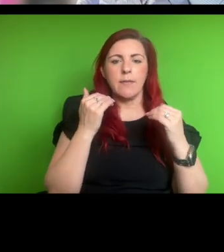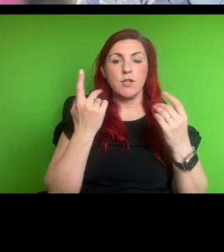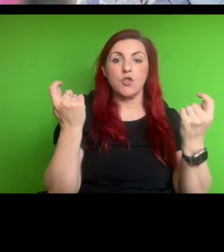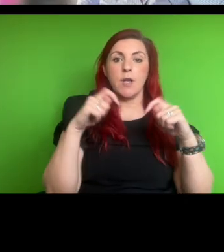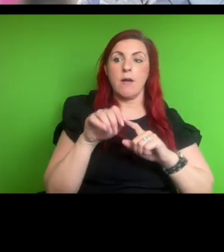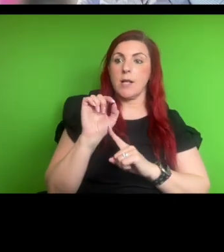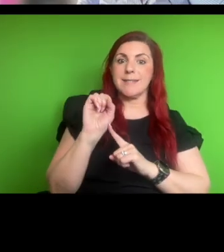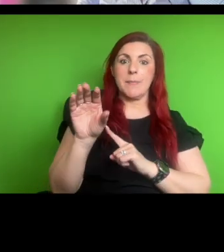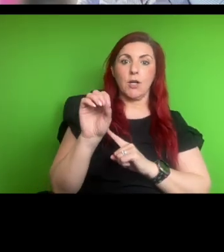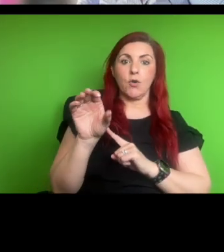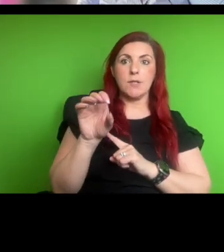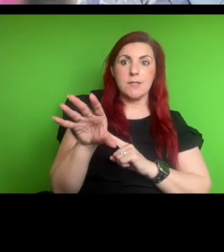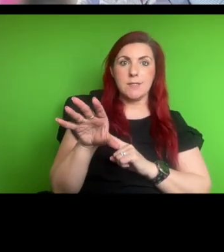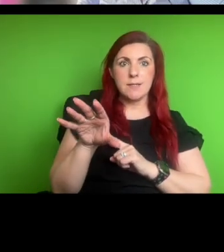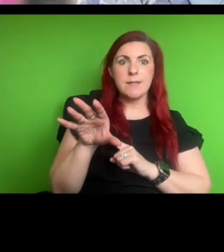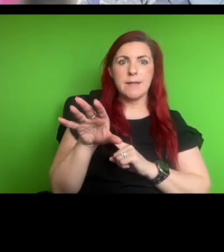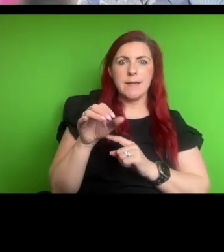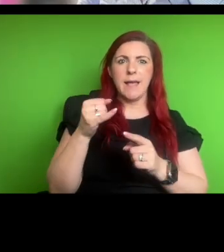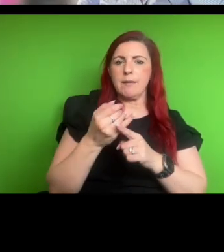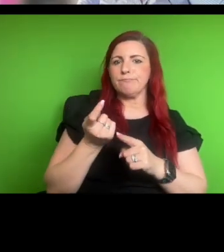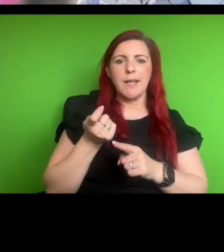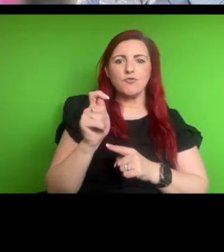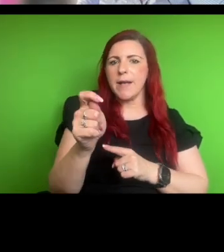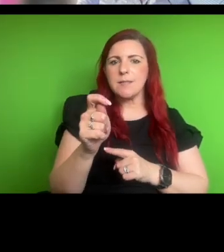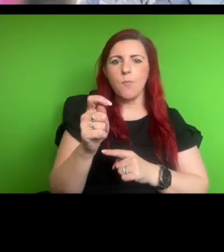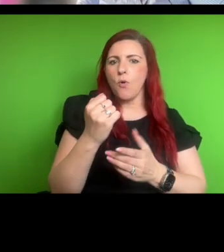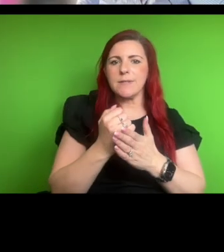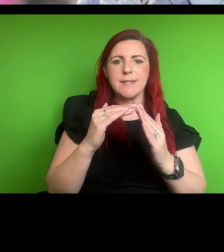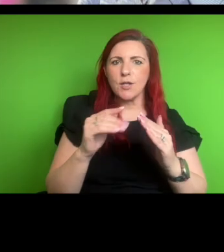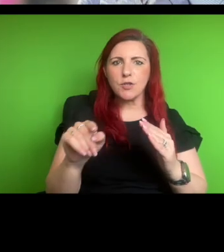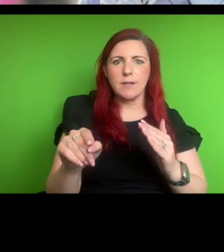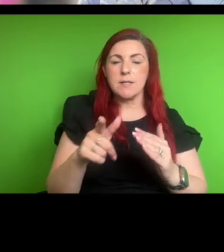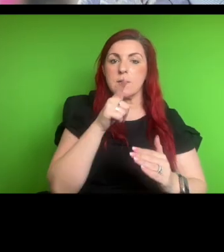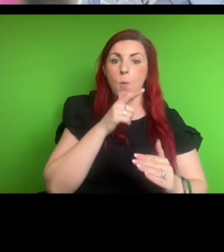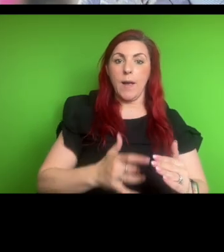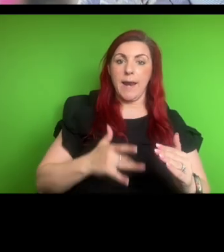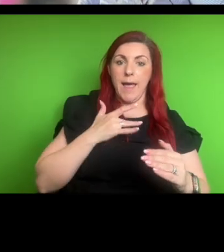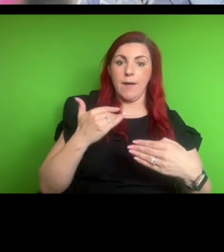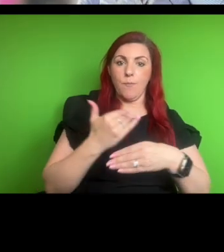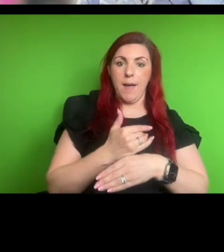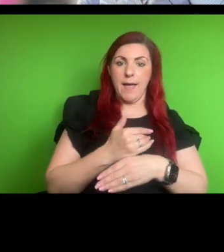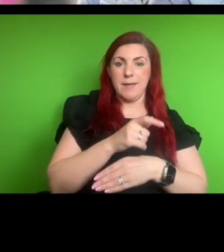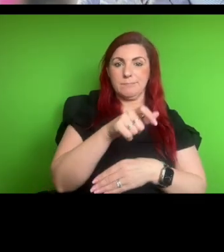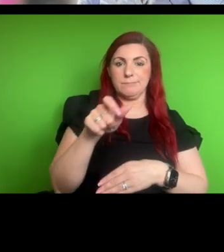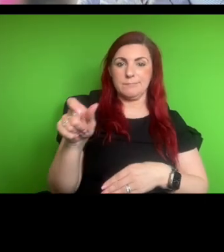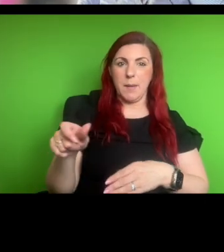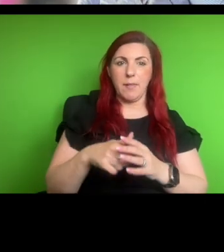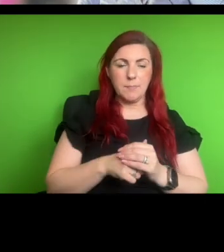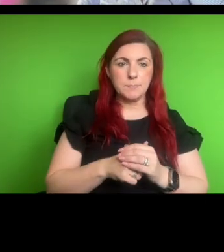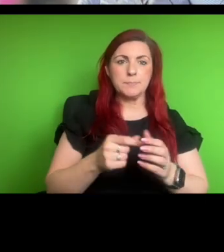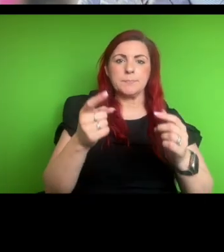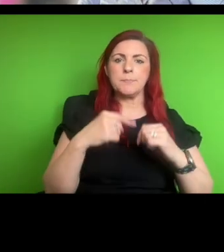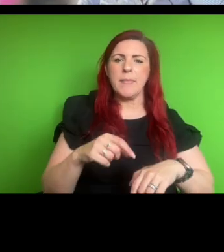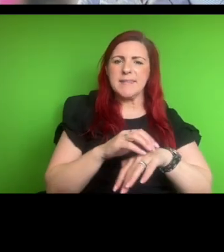transport station, spoken live by personnel. And tactile form, a raised dot